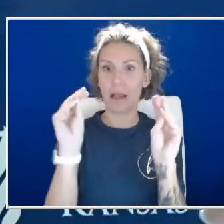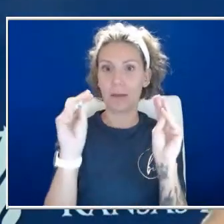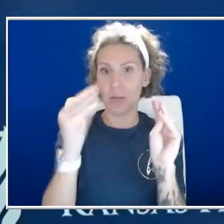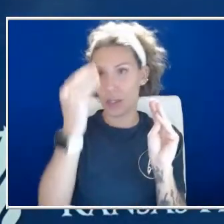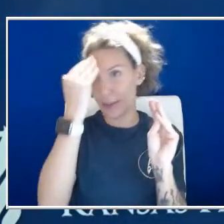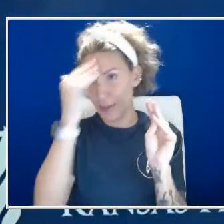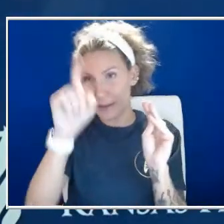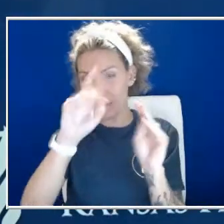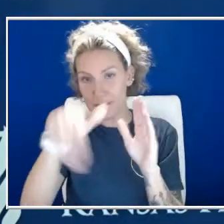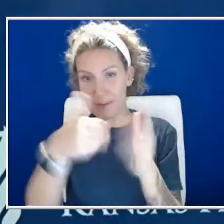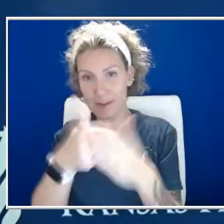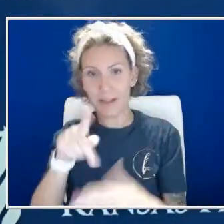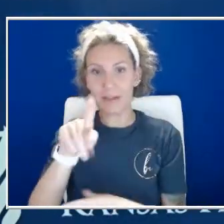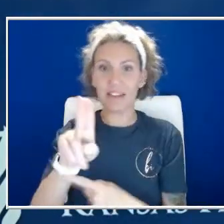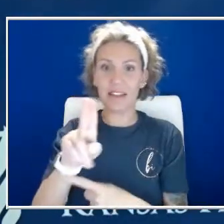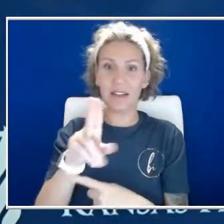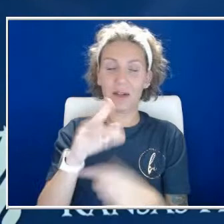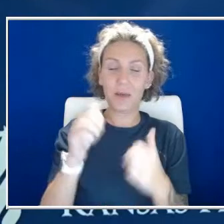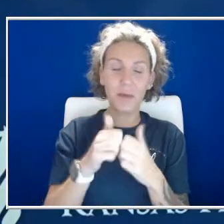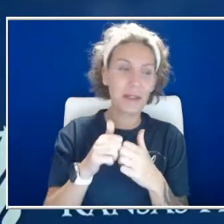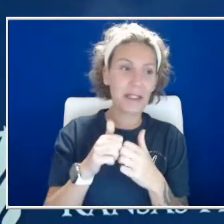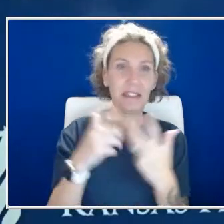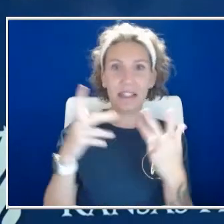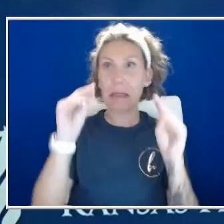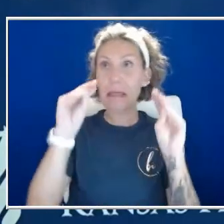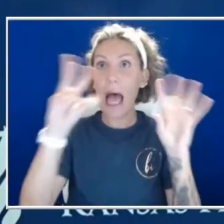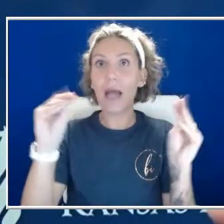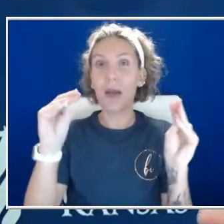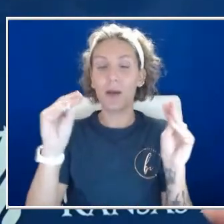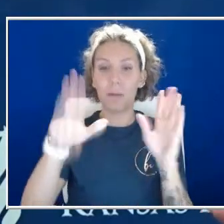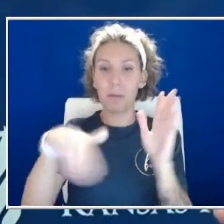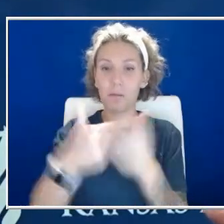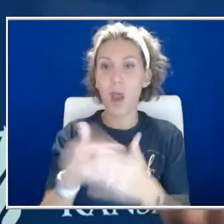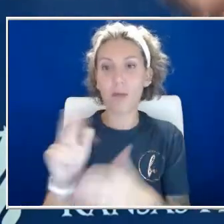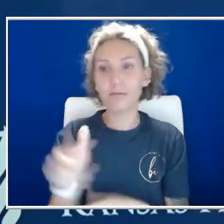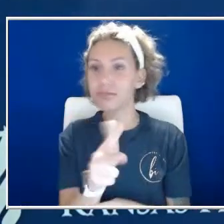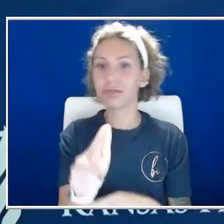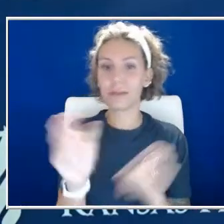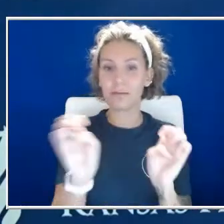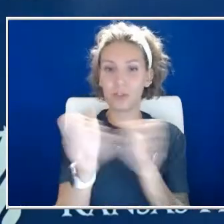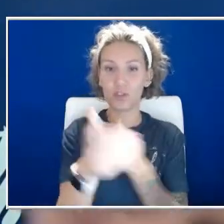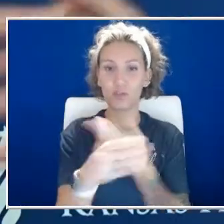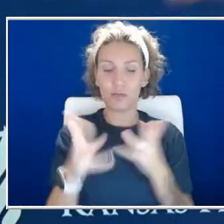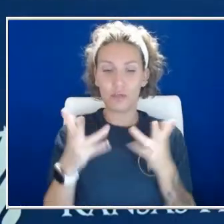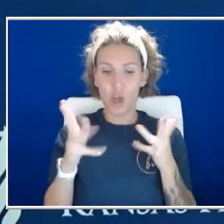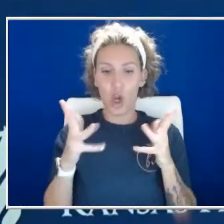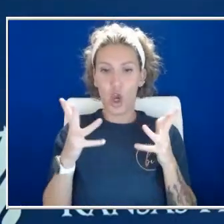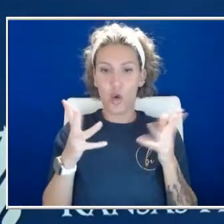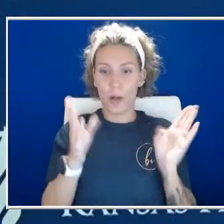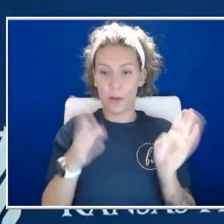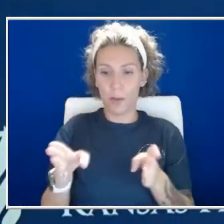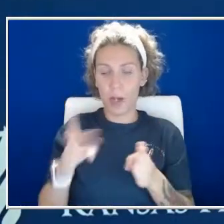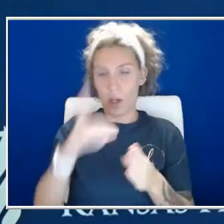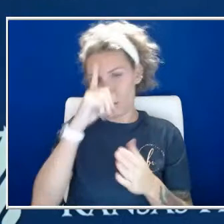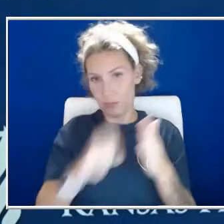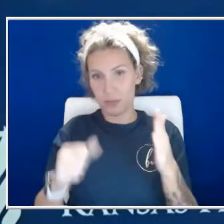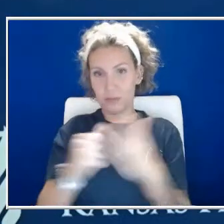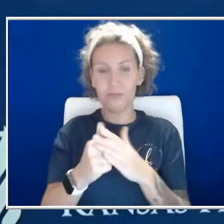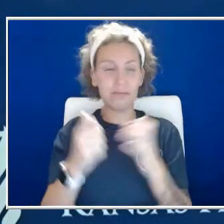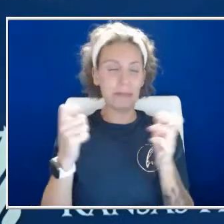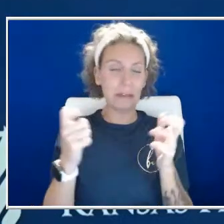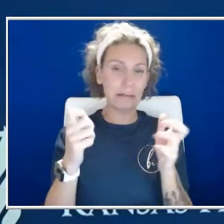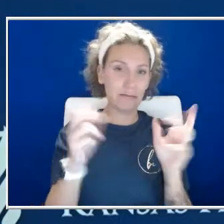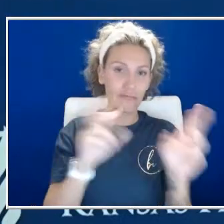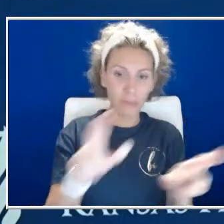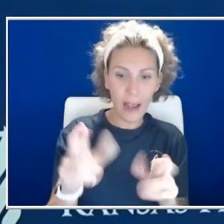the lights flashing, and when you arrive here, the emergency room already prepared for you, the stroke team activated, everybody's on board, and by the